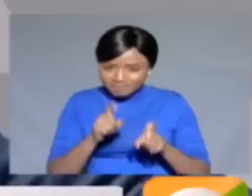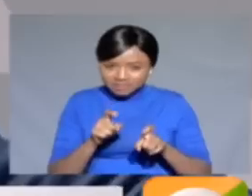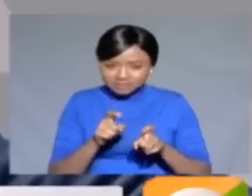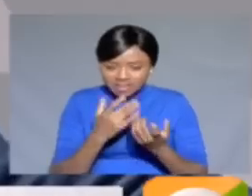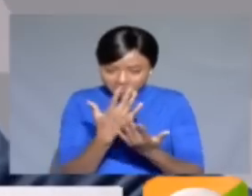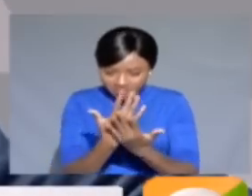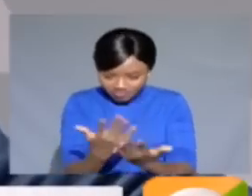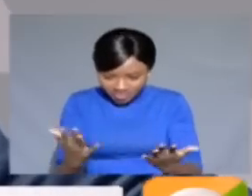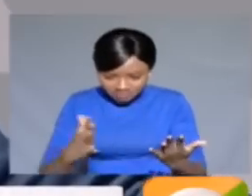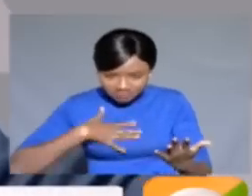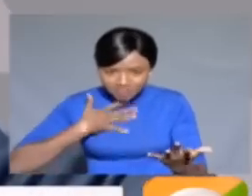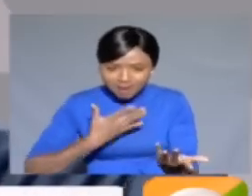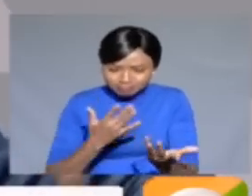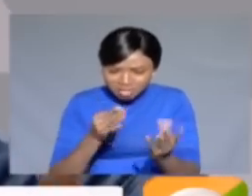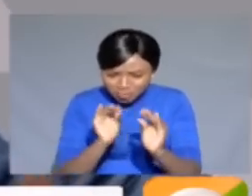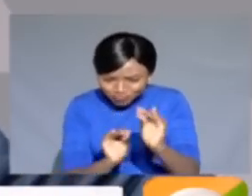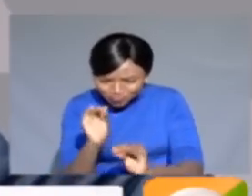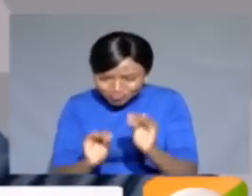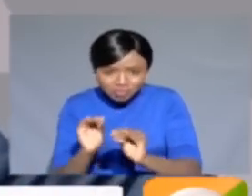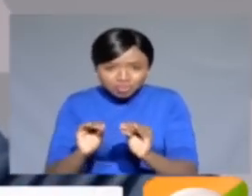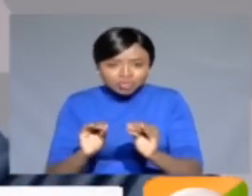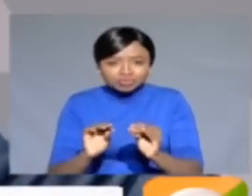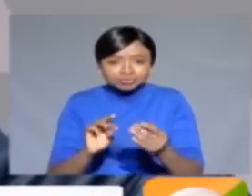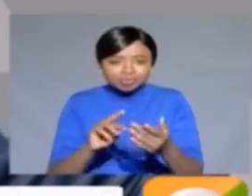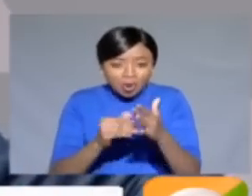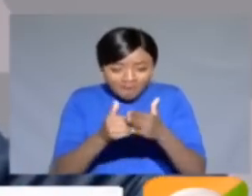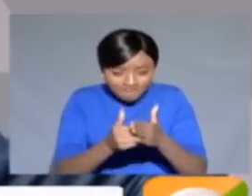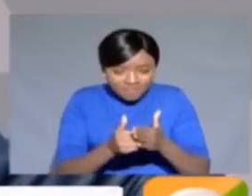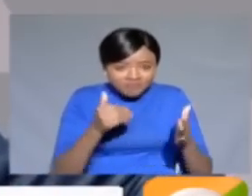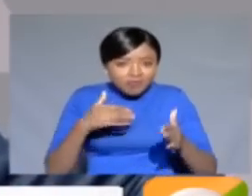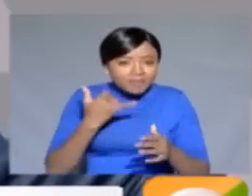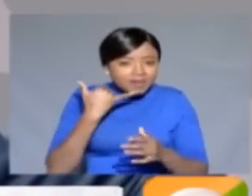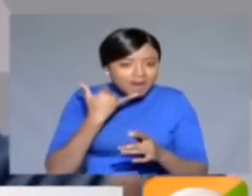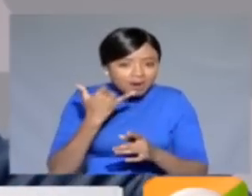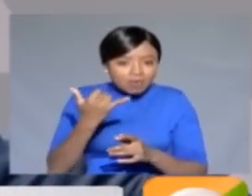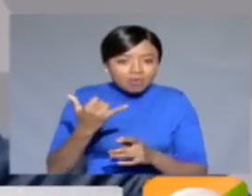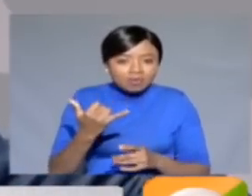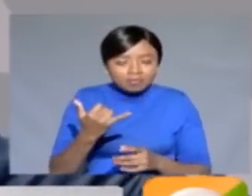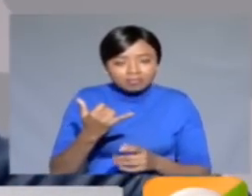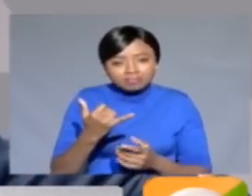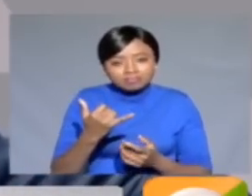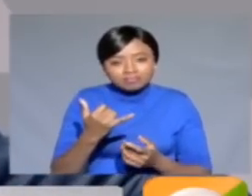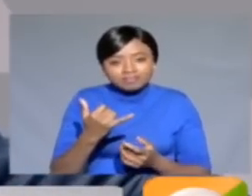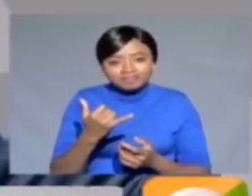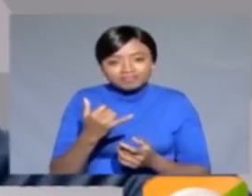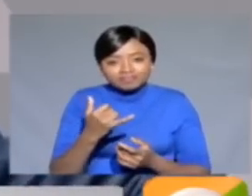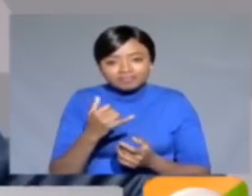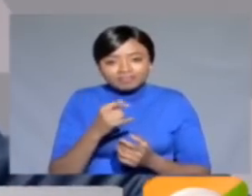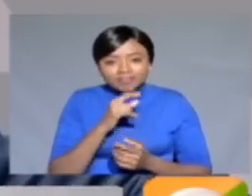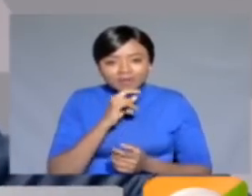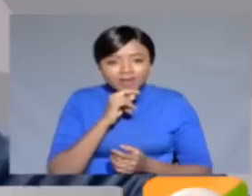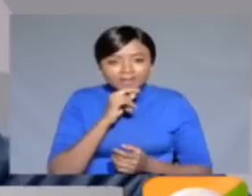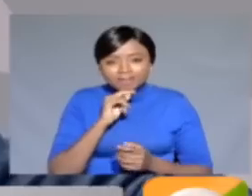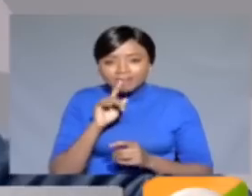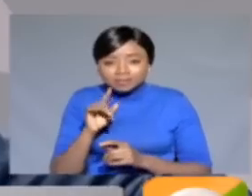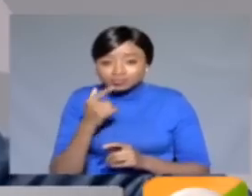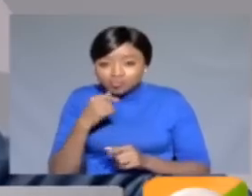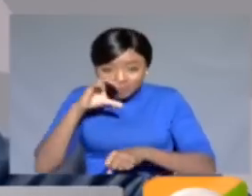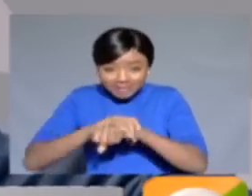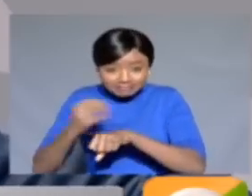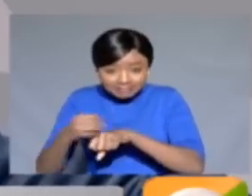in order. Now, a colleague of mine, just before I was diagnosed, Barak came to see me, and he was diagnosed with stage